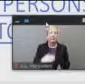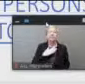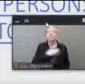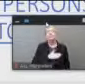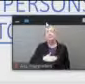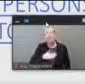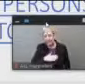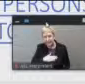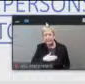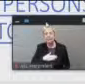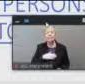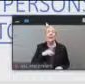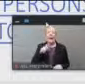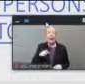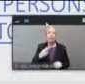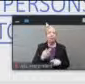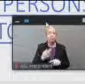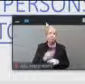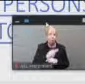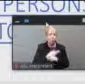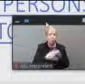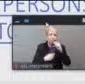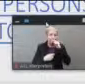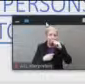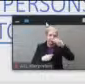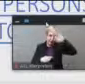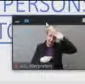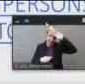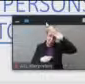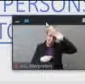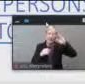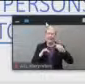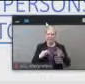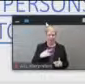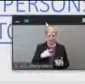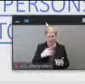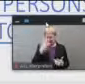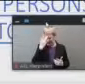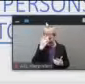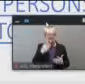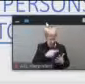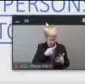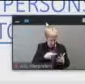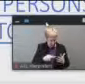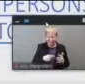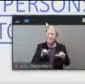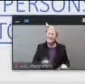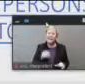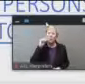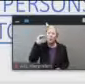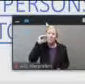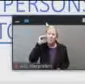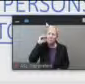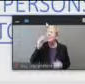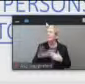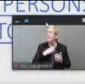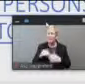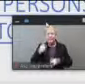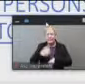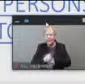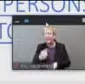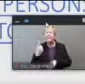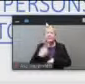your temperature. If you have symptoms, you should still stay home and work. It doesn't matter if it's day 11 or 12 or 13